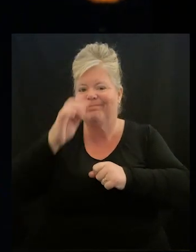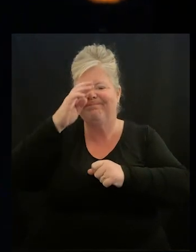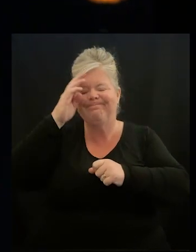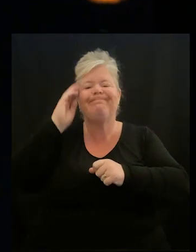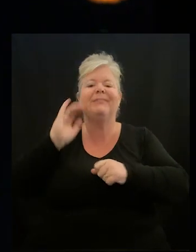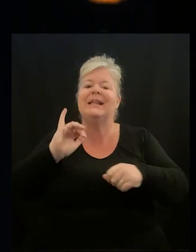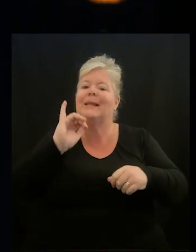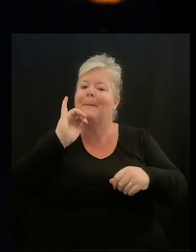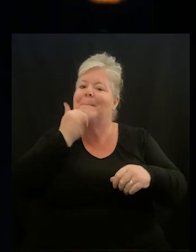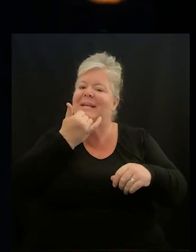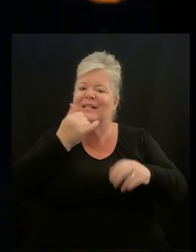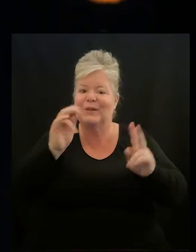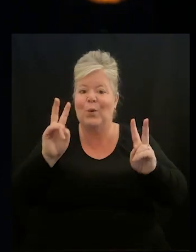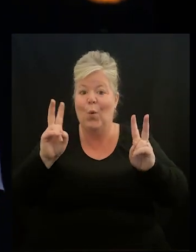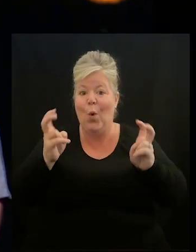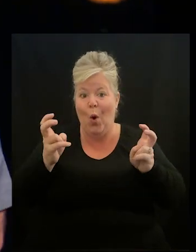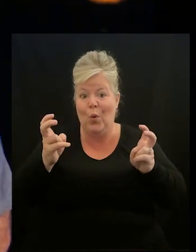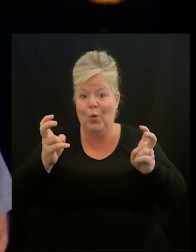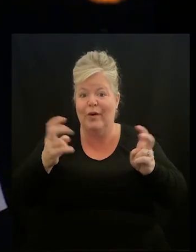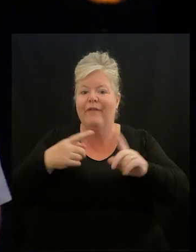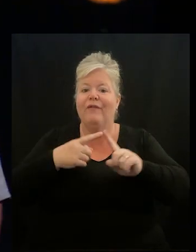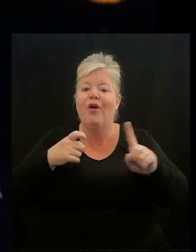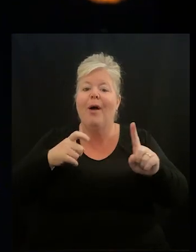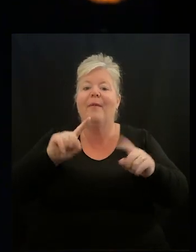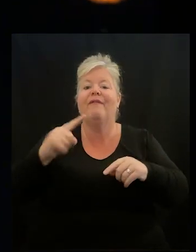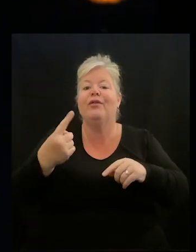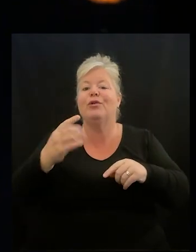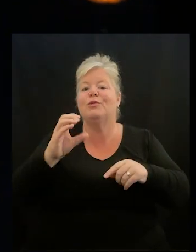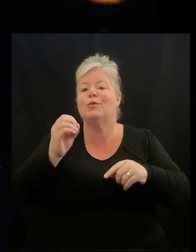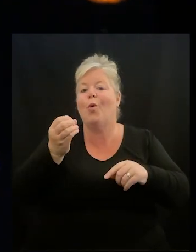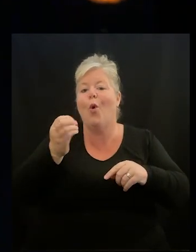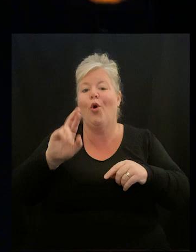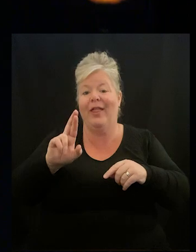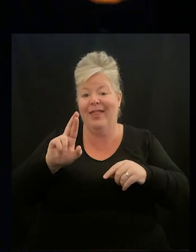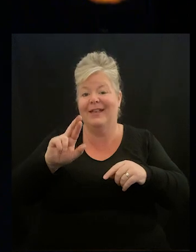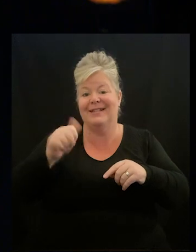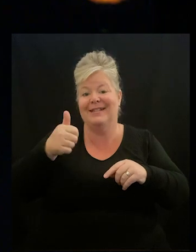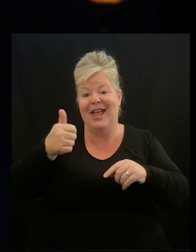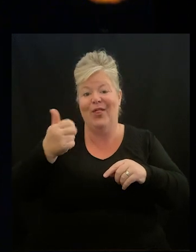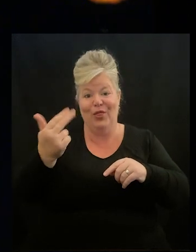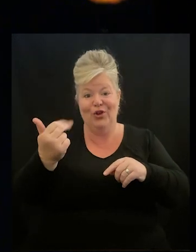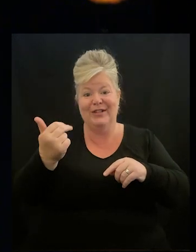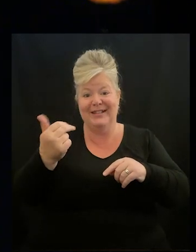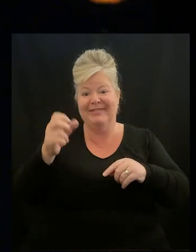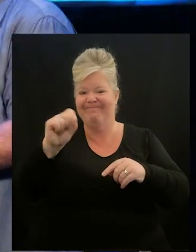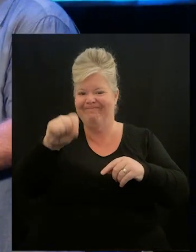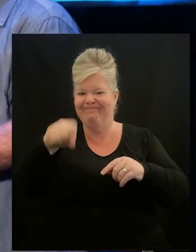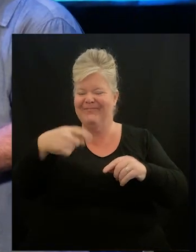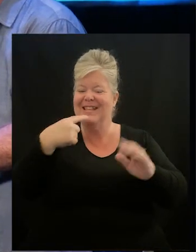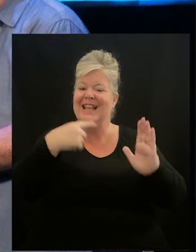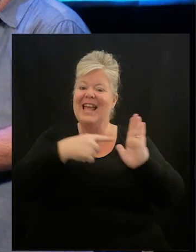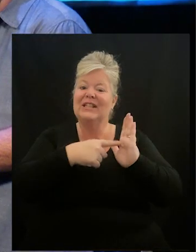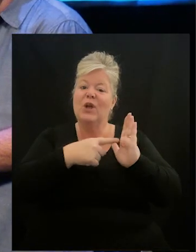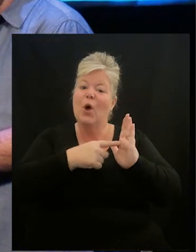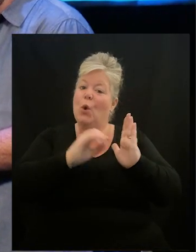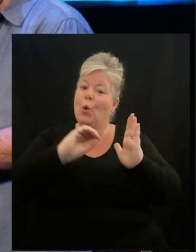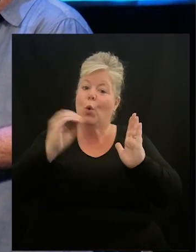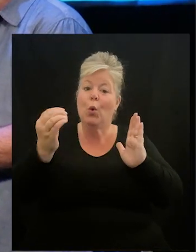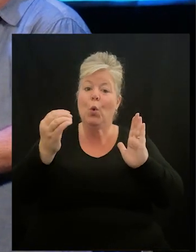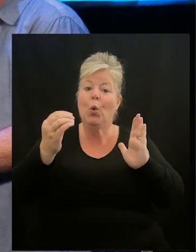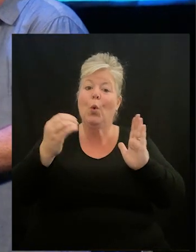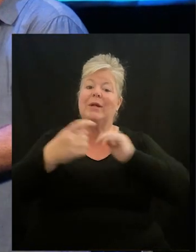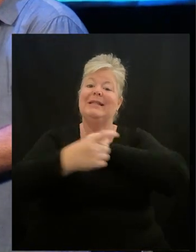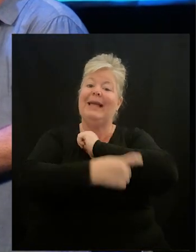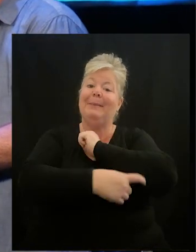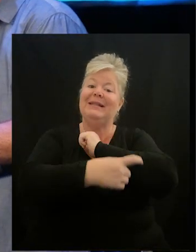a misquotation of 1 Corinthians 10:13. That's where this comes from. Let's look at this. No temptation